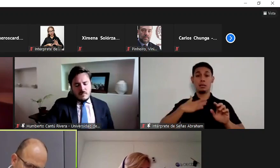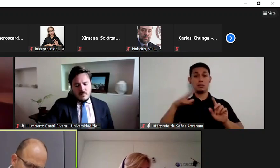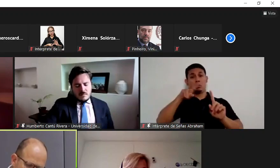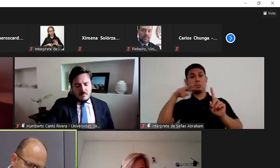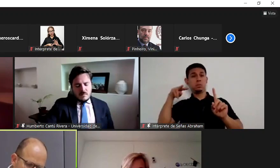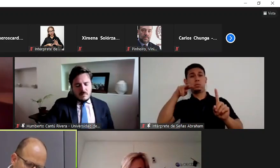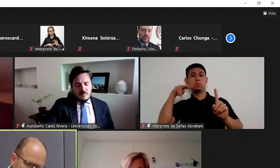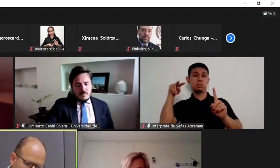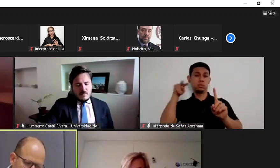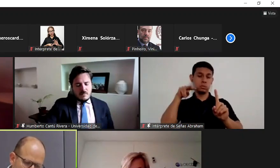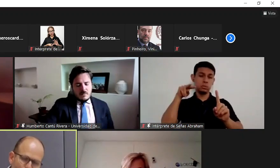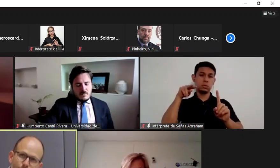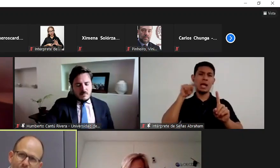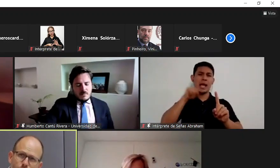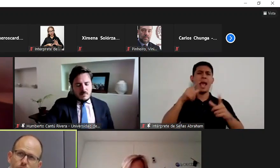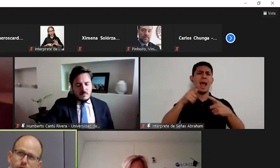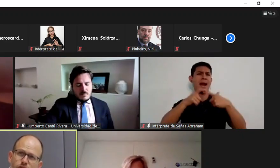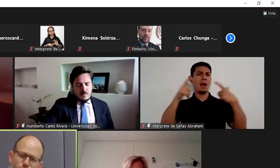is